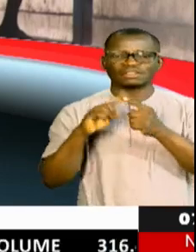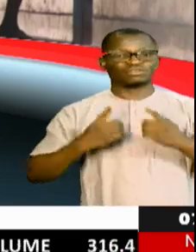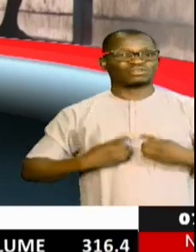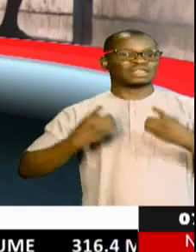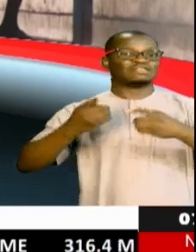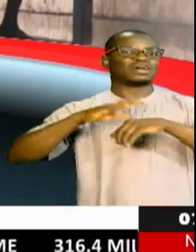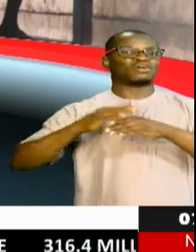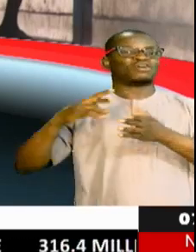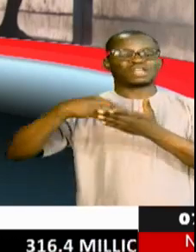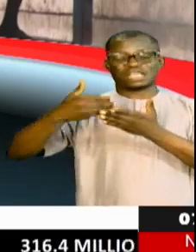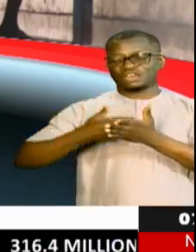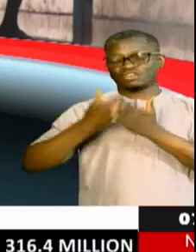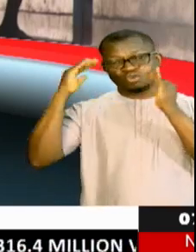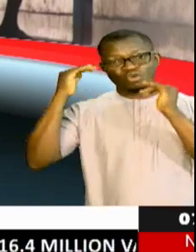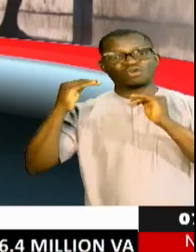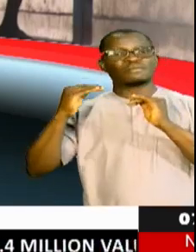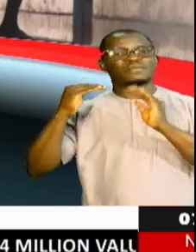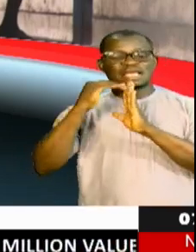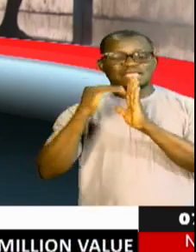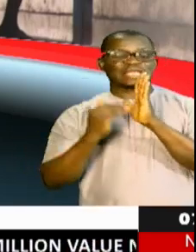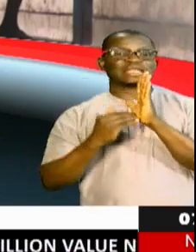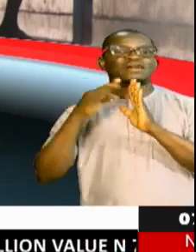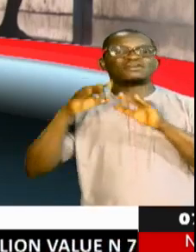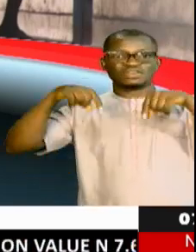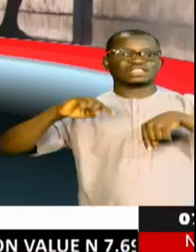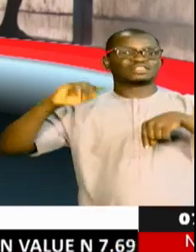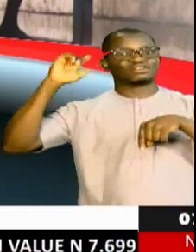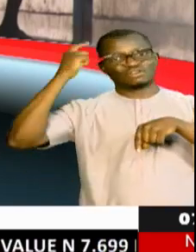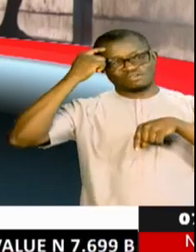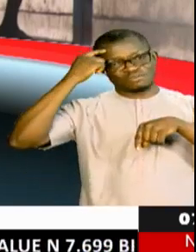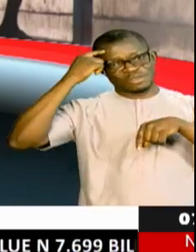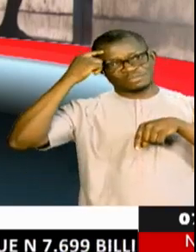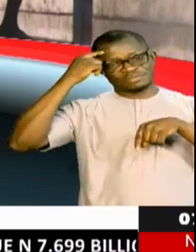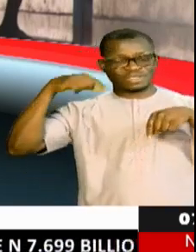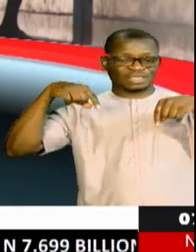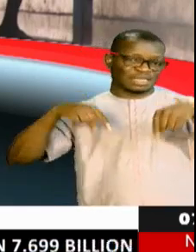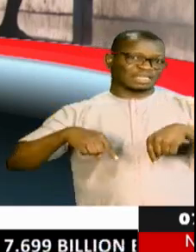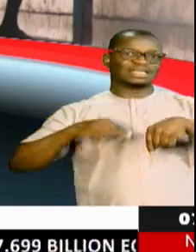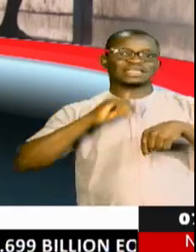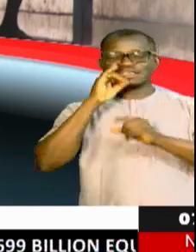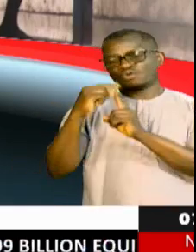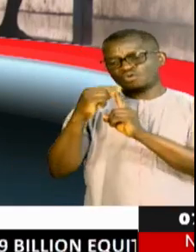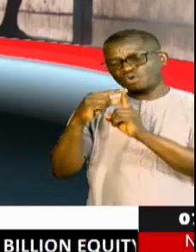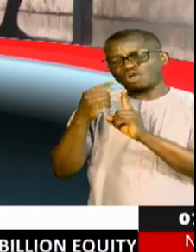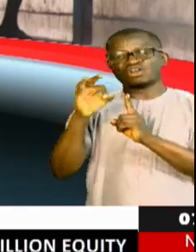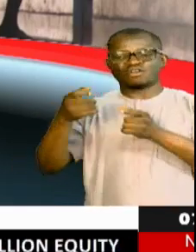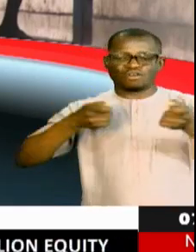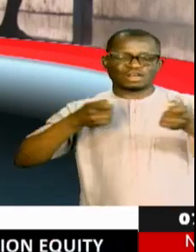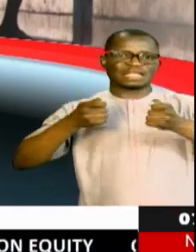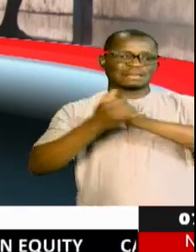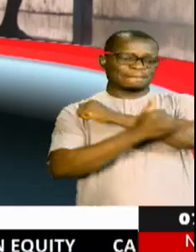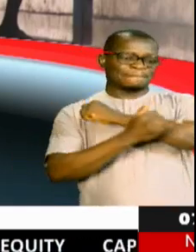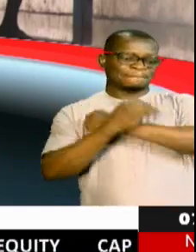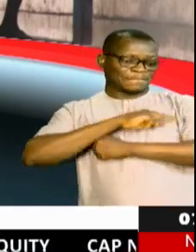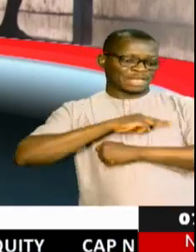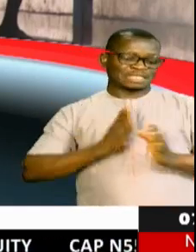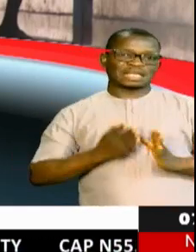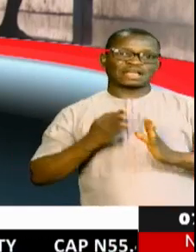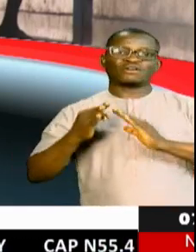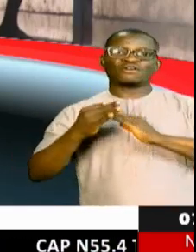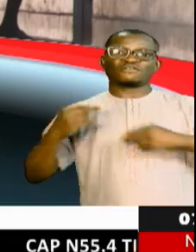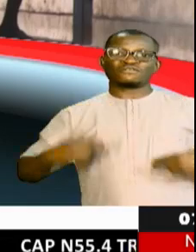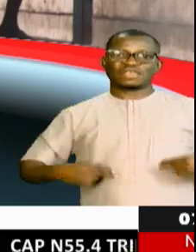hope agenda of the present administration. These were the words of the Coordinating Minister of Health and Social